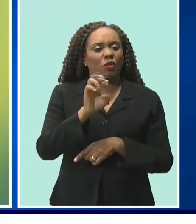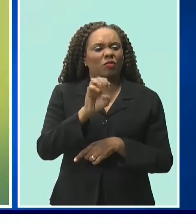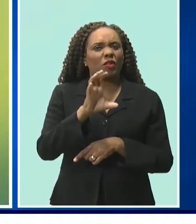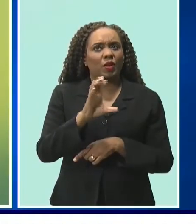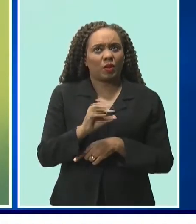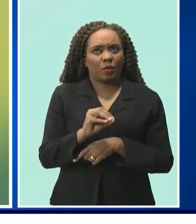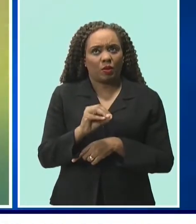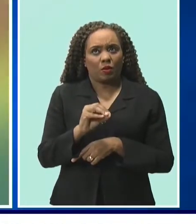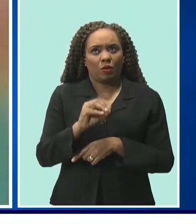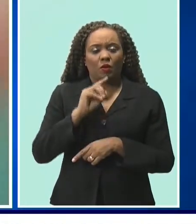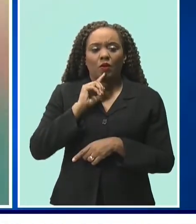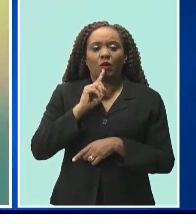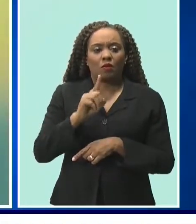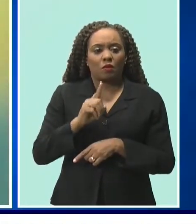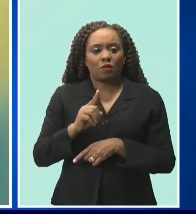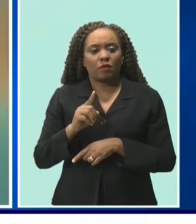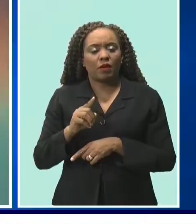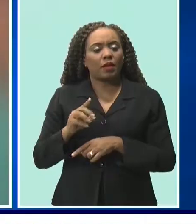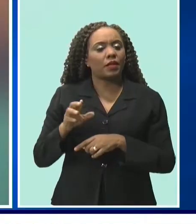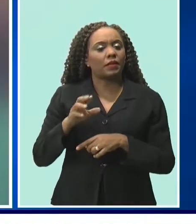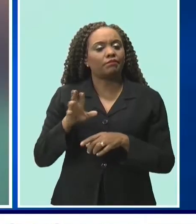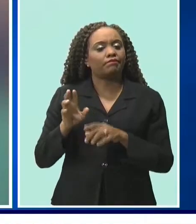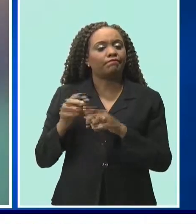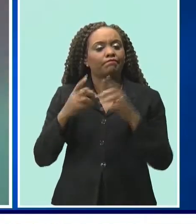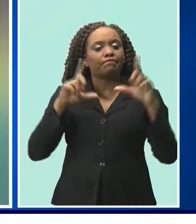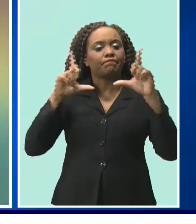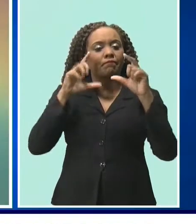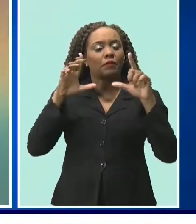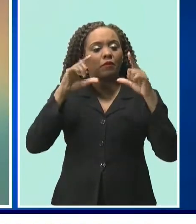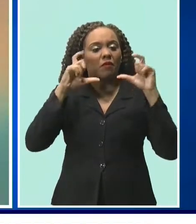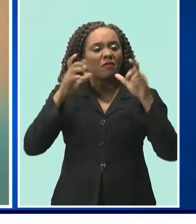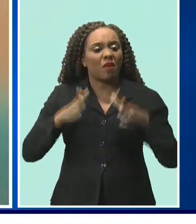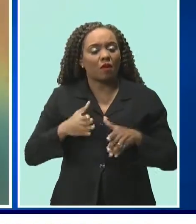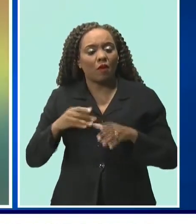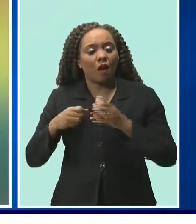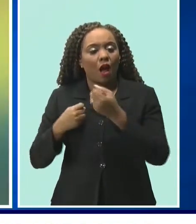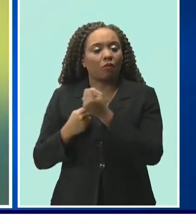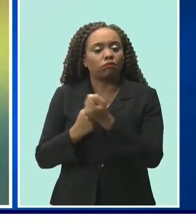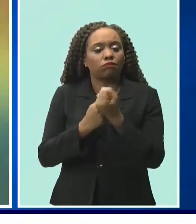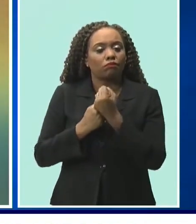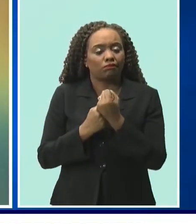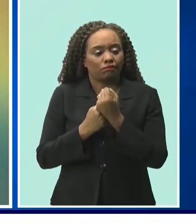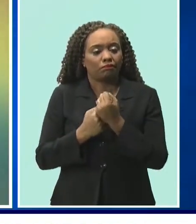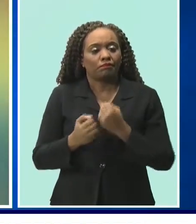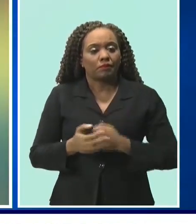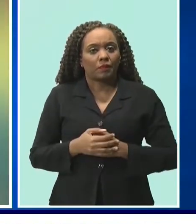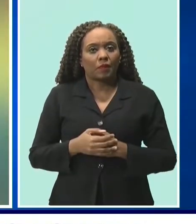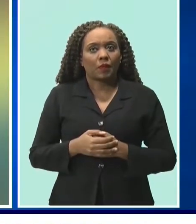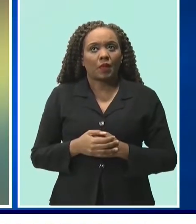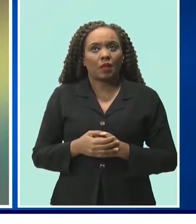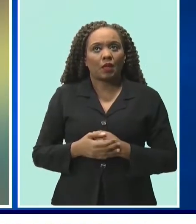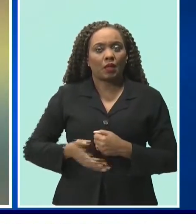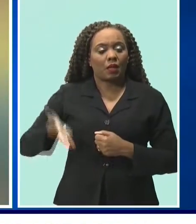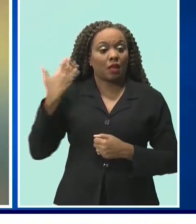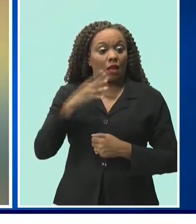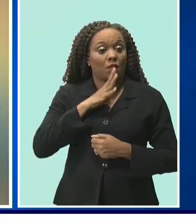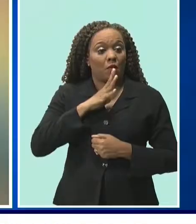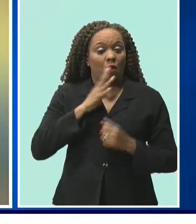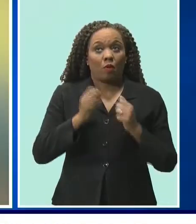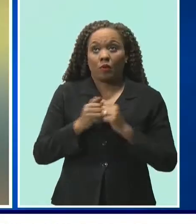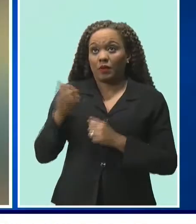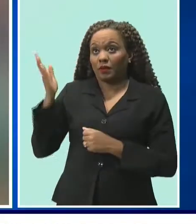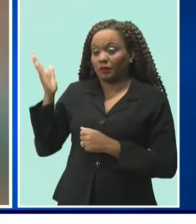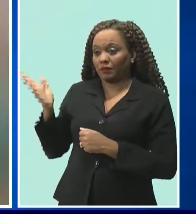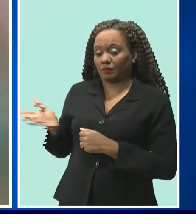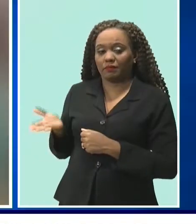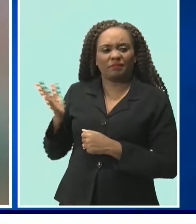who Christoph served as personal photographer and videographer. The entertainer says he last spoke to the young man, who was like a brother